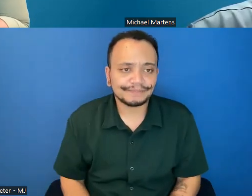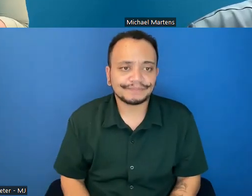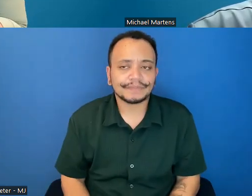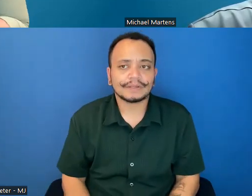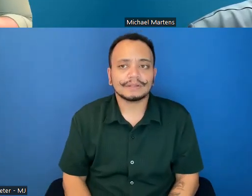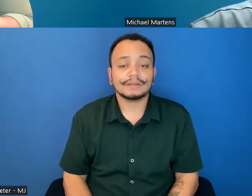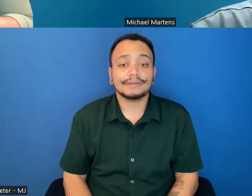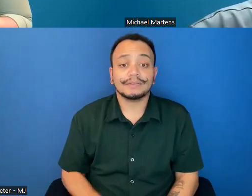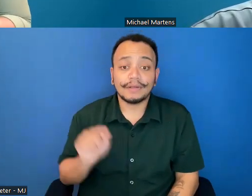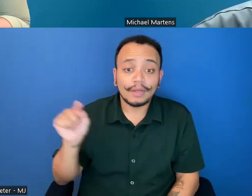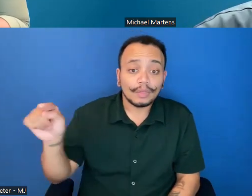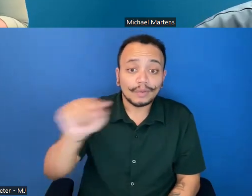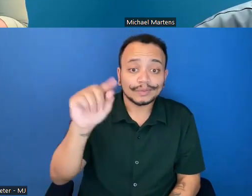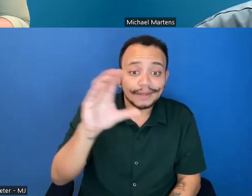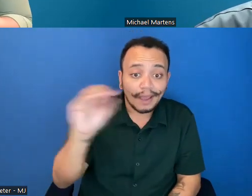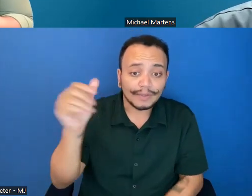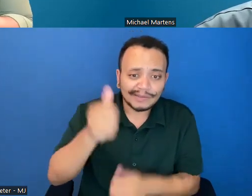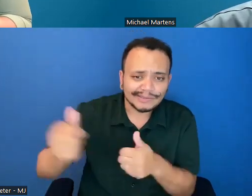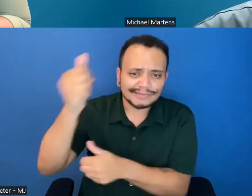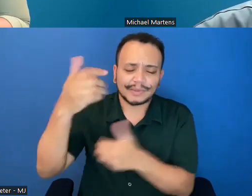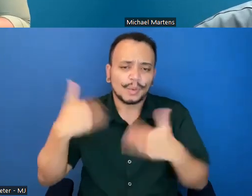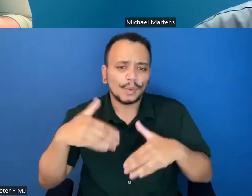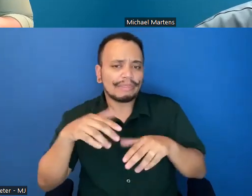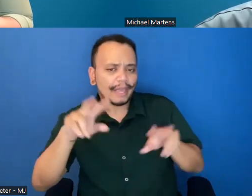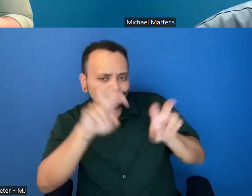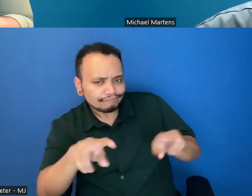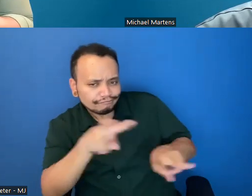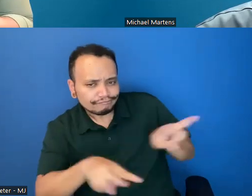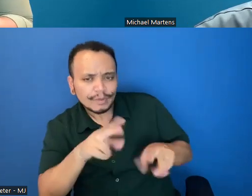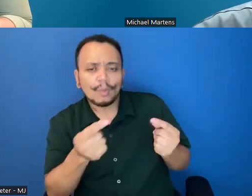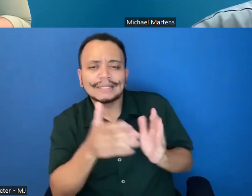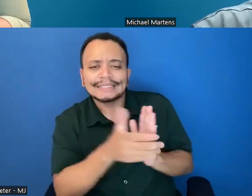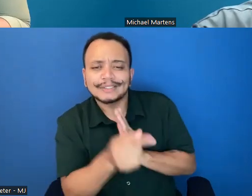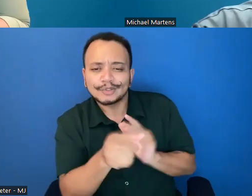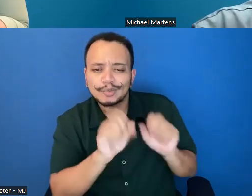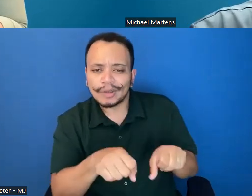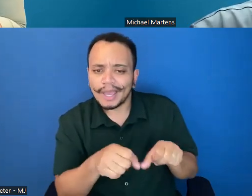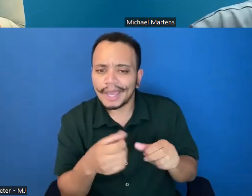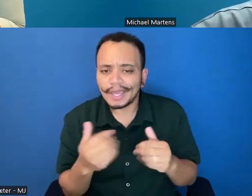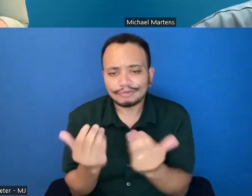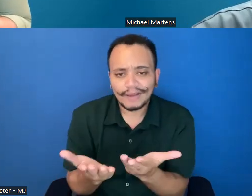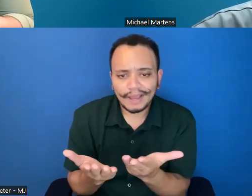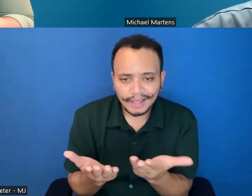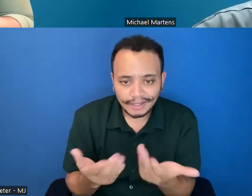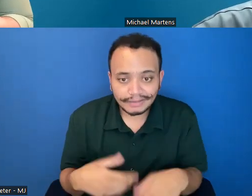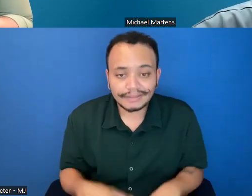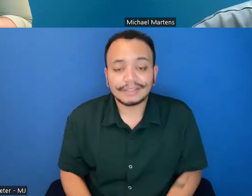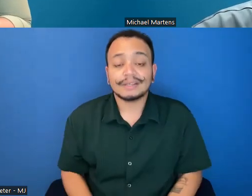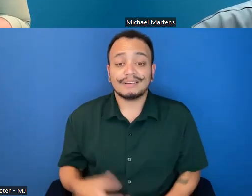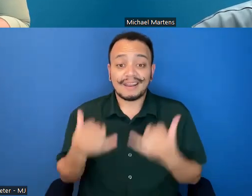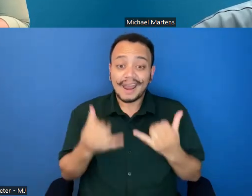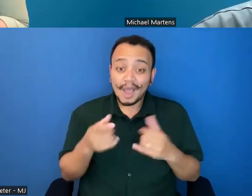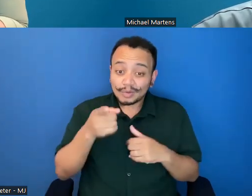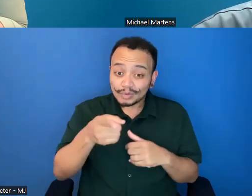the most important qualification for a position. As a job seeker, knowing